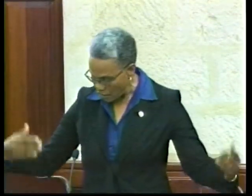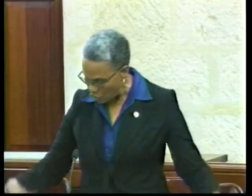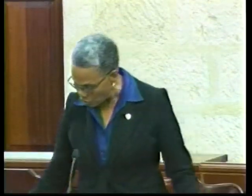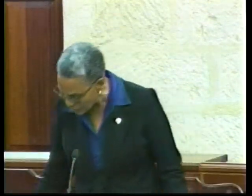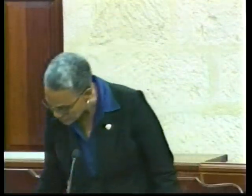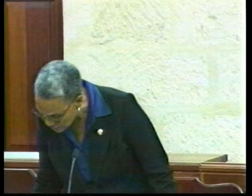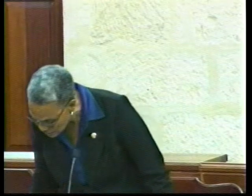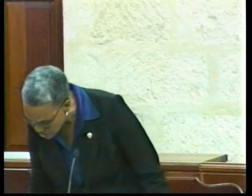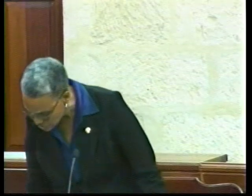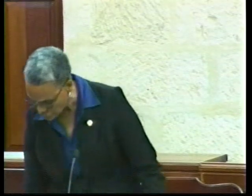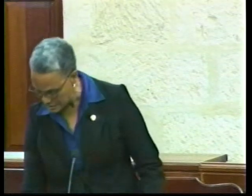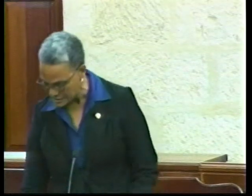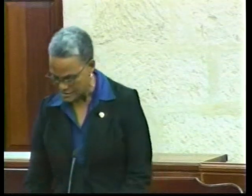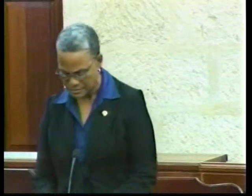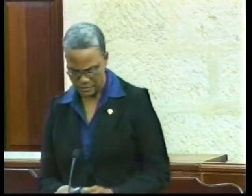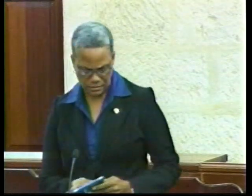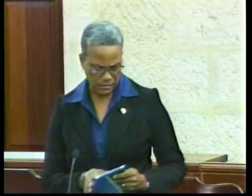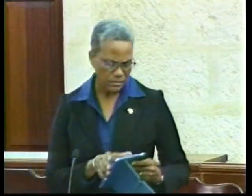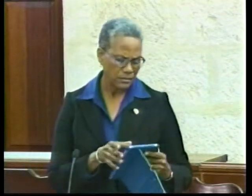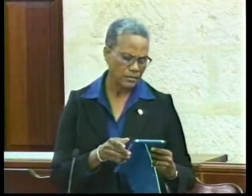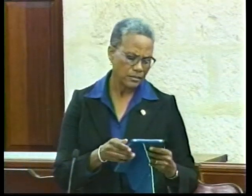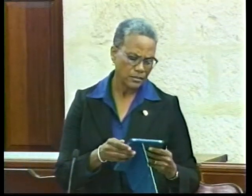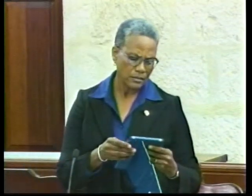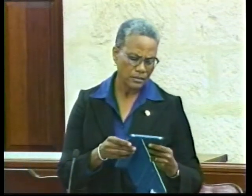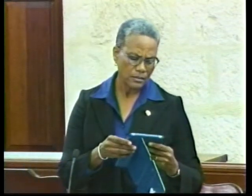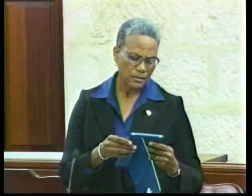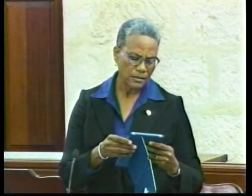Maria Holder Nurseries,